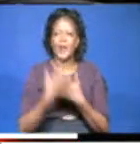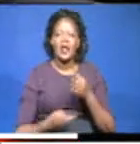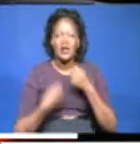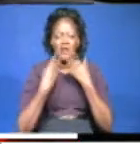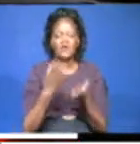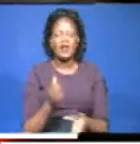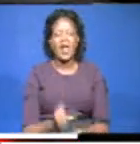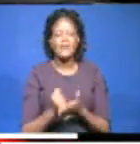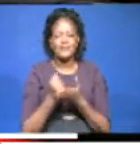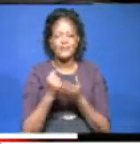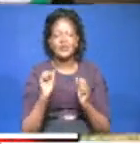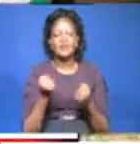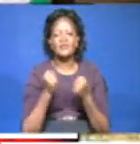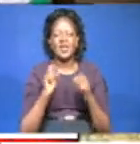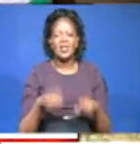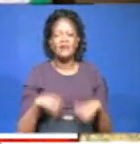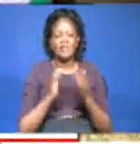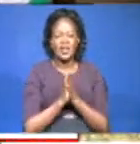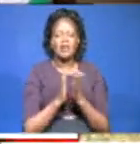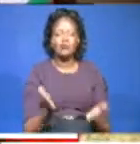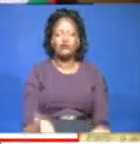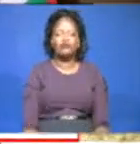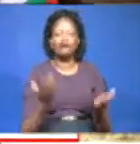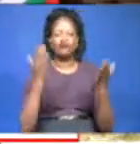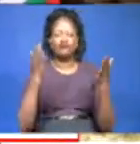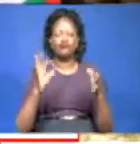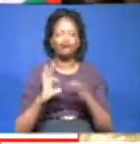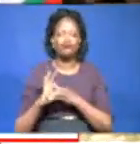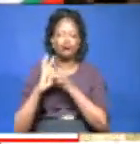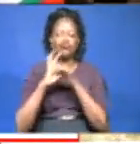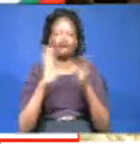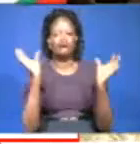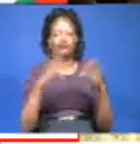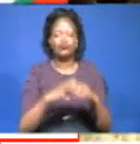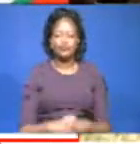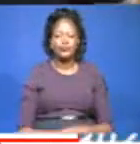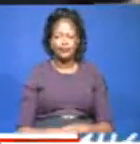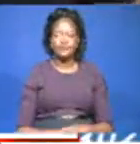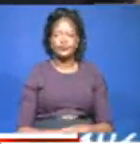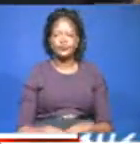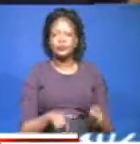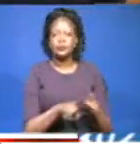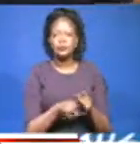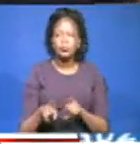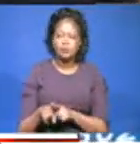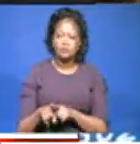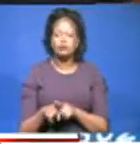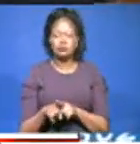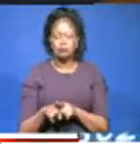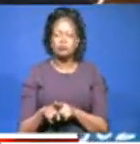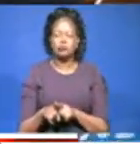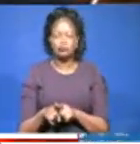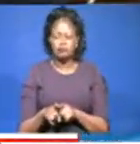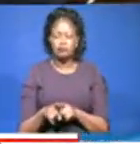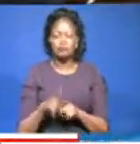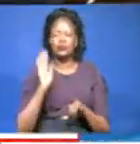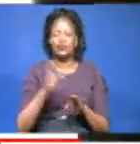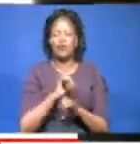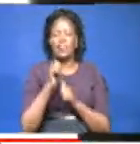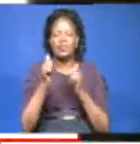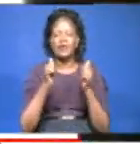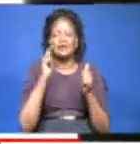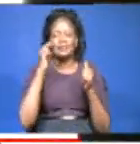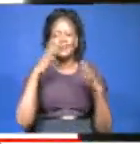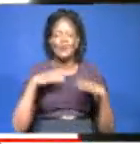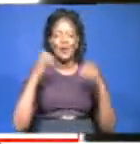lives and enhancing solidarity within communities. And just like a familiar chorus song, Kenyans do